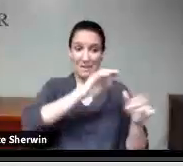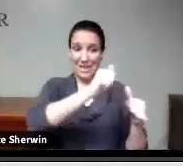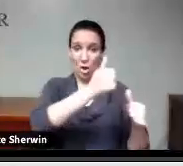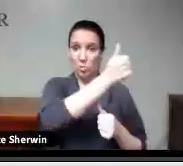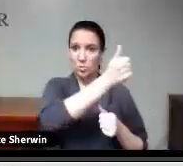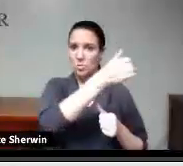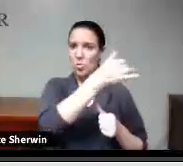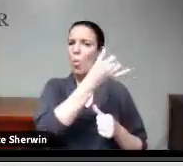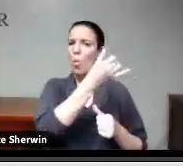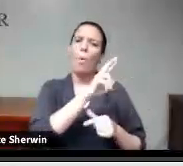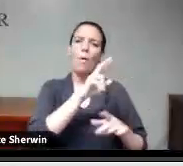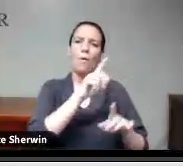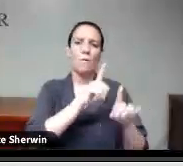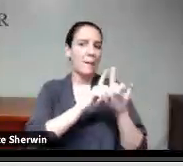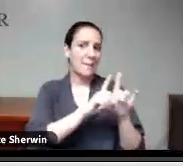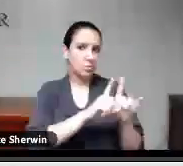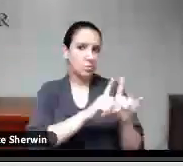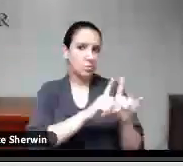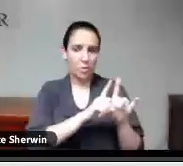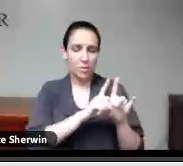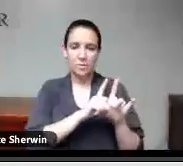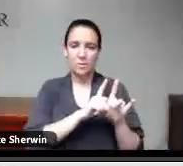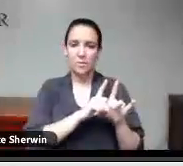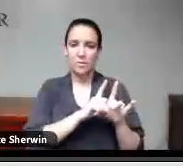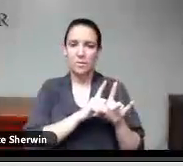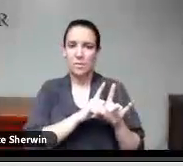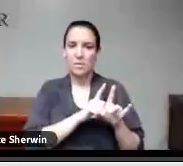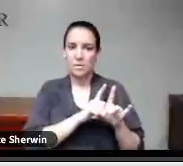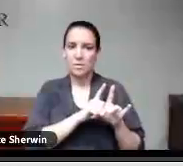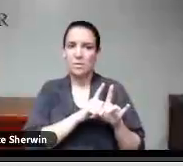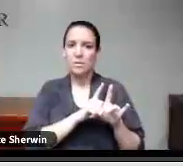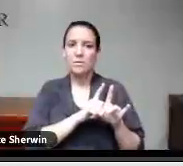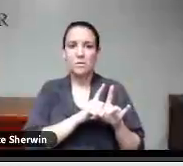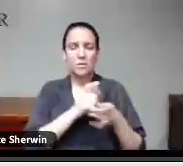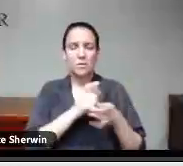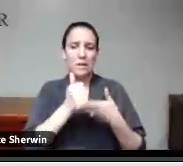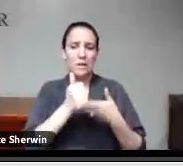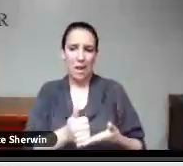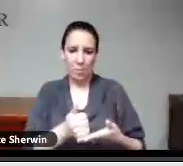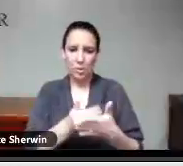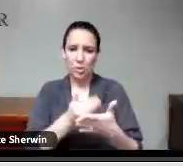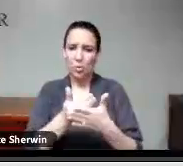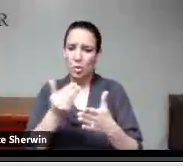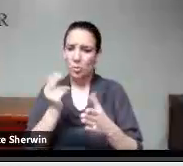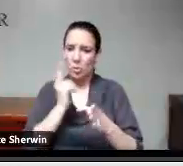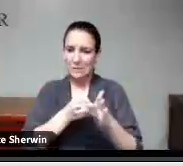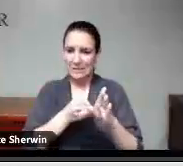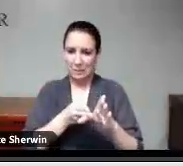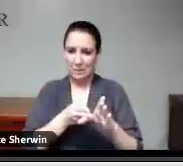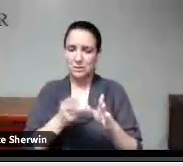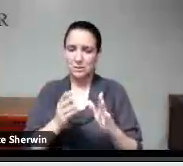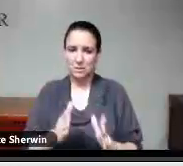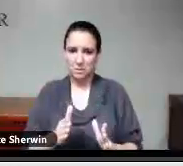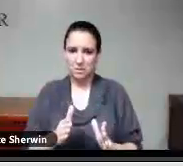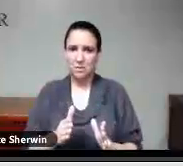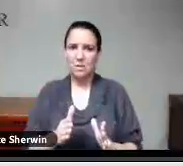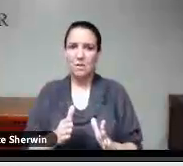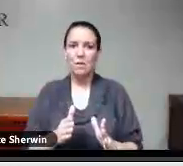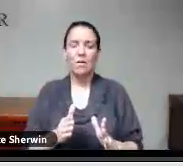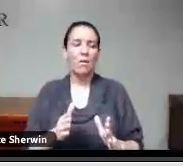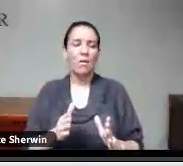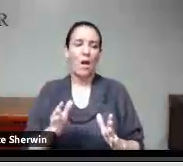for example, work and facilitate participants through the new behaviors. So giving people feedback on